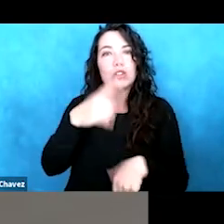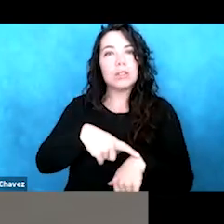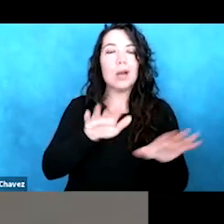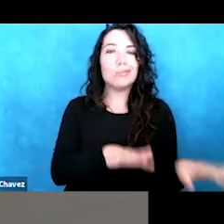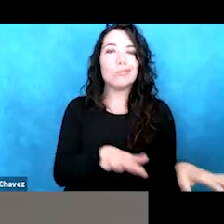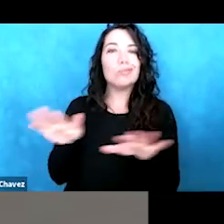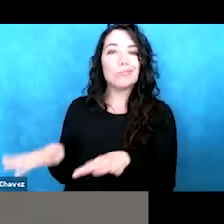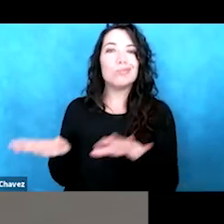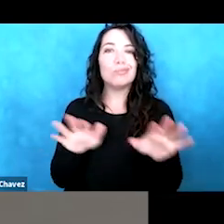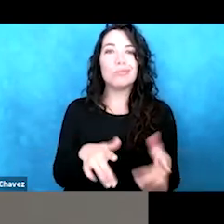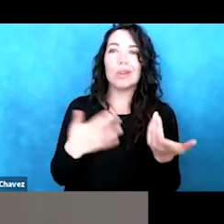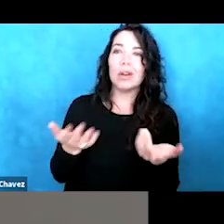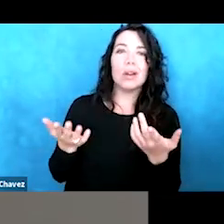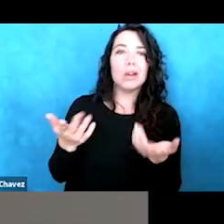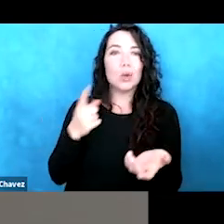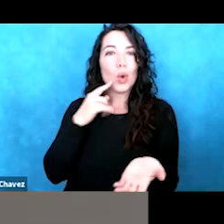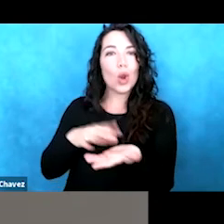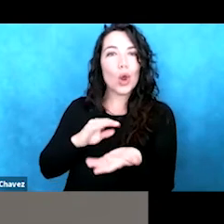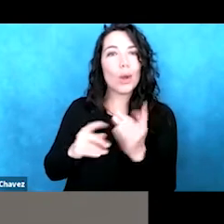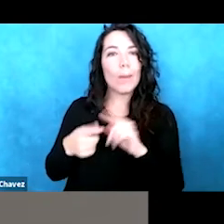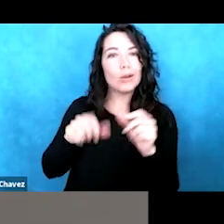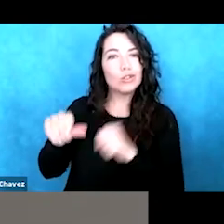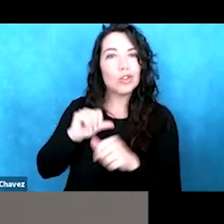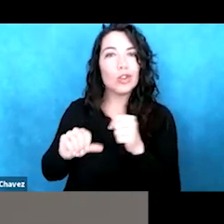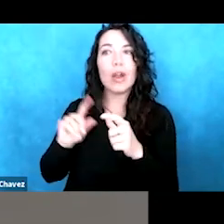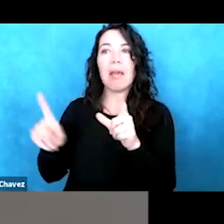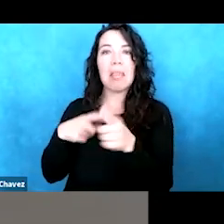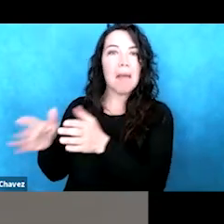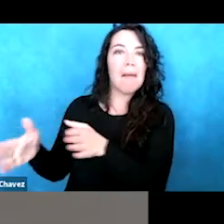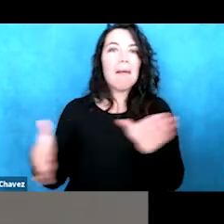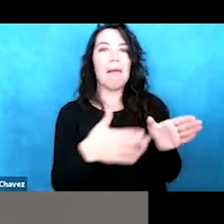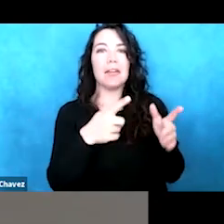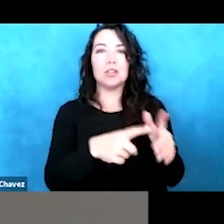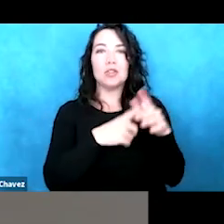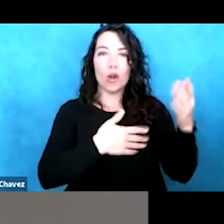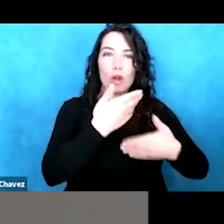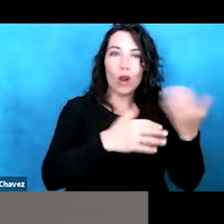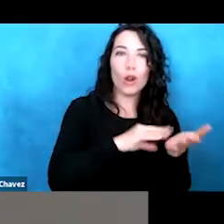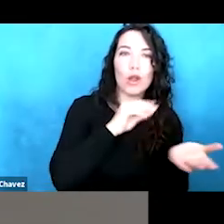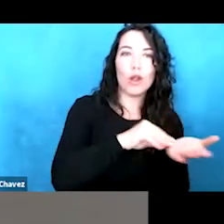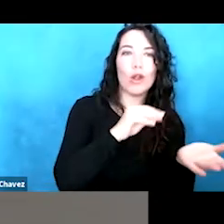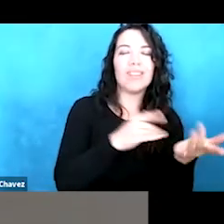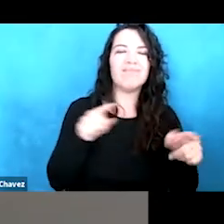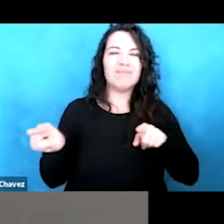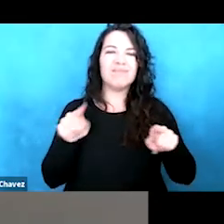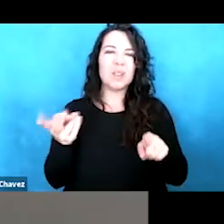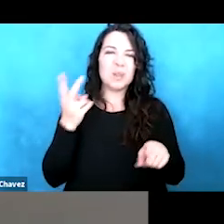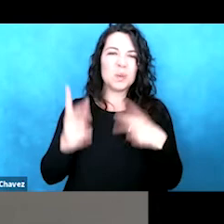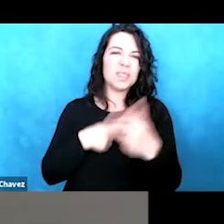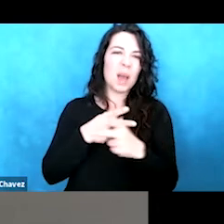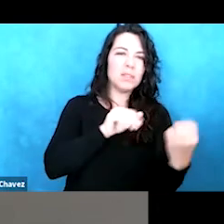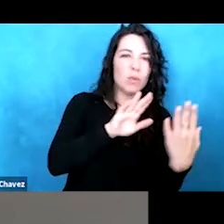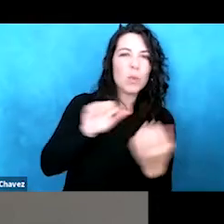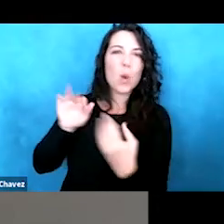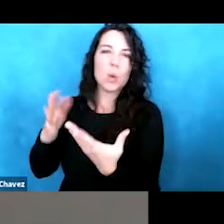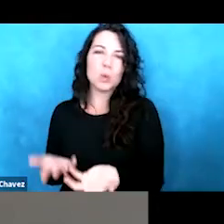an educational component? So these are all kind of talked about in the toolkit, and we're very proud